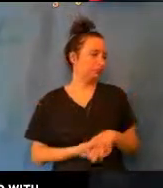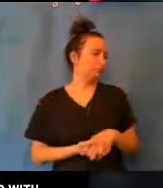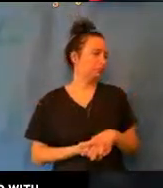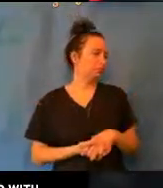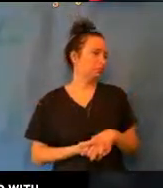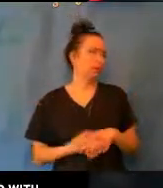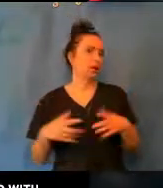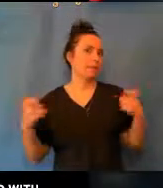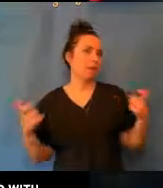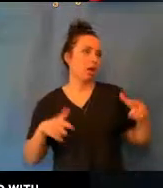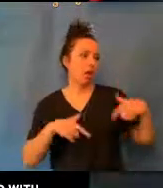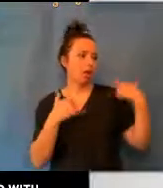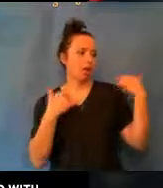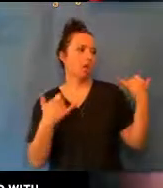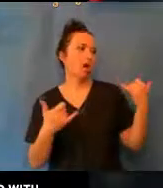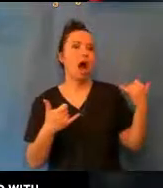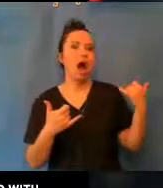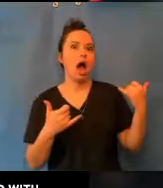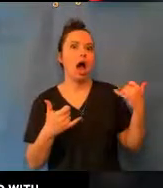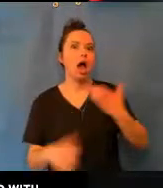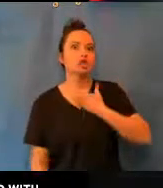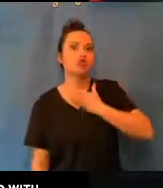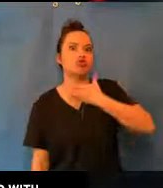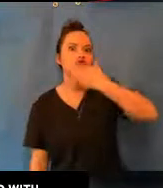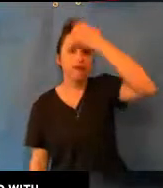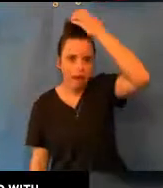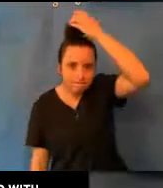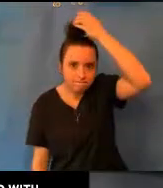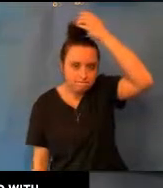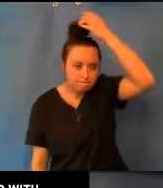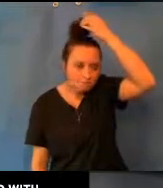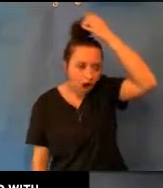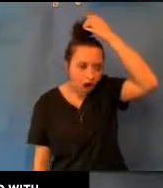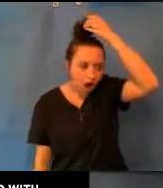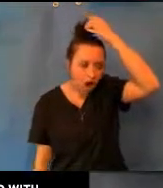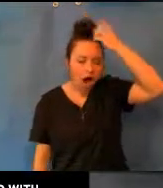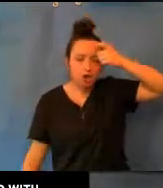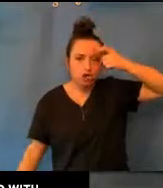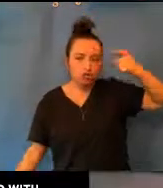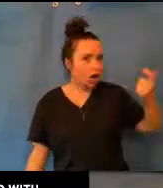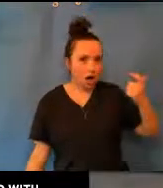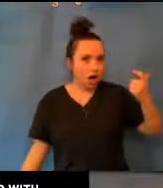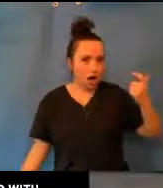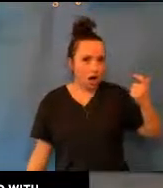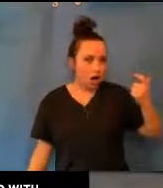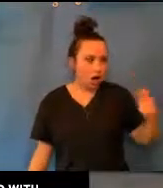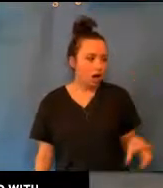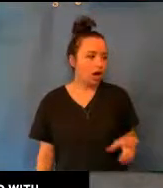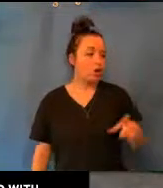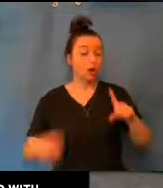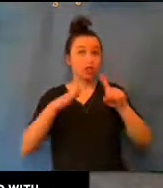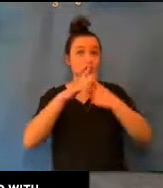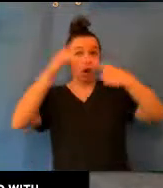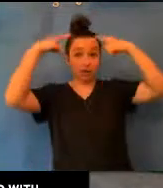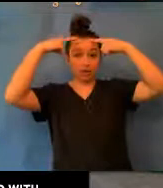He is the biggest animal so far. He is a giraffe. You can't even see all of them. So we're going to start at his head and measure